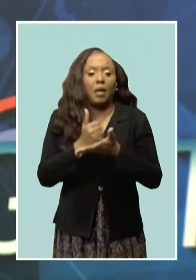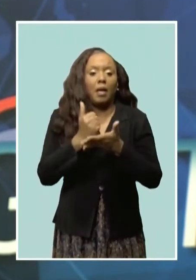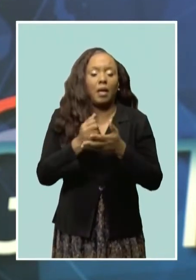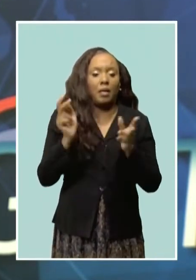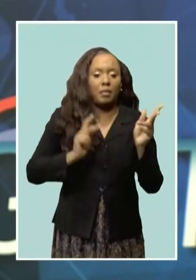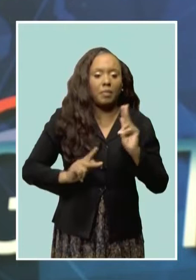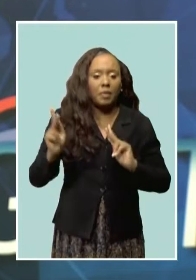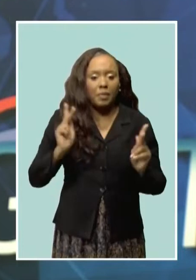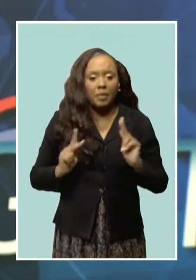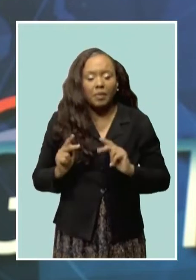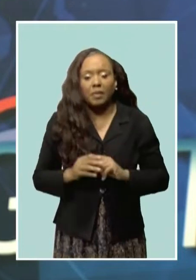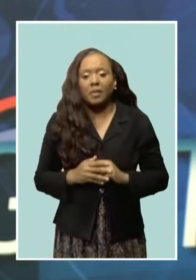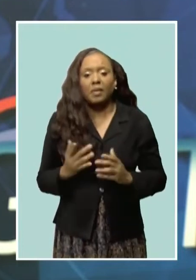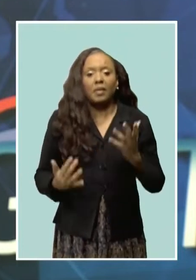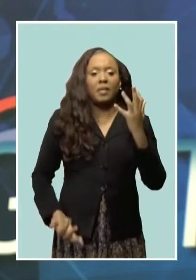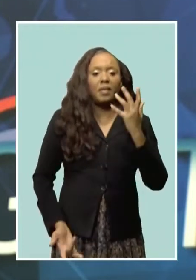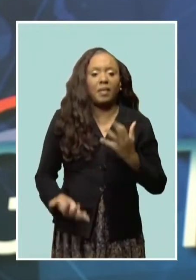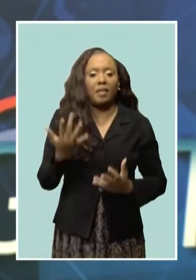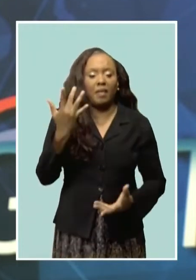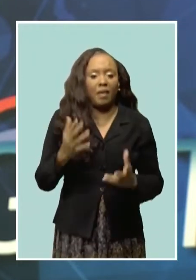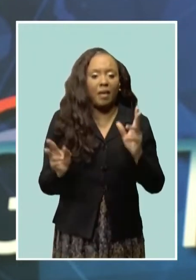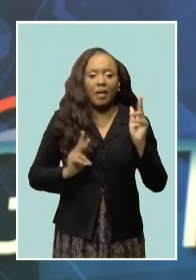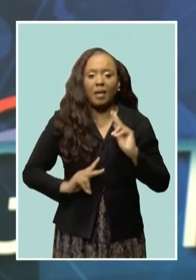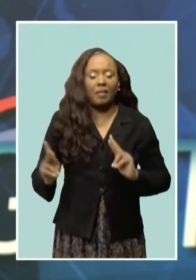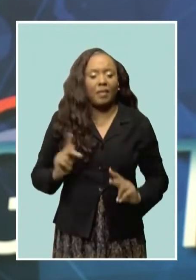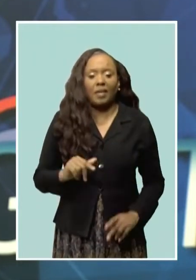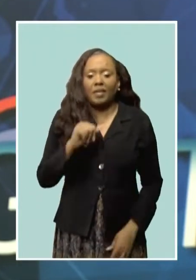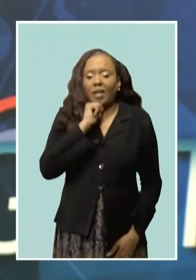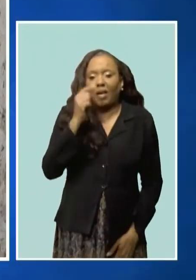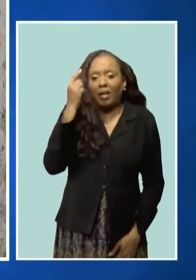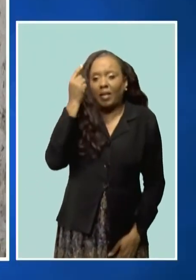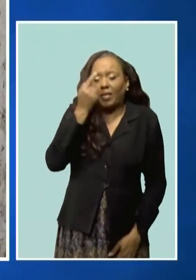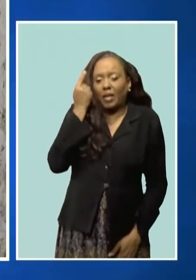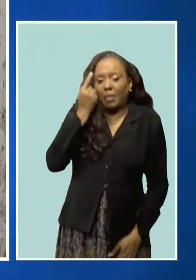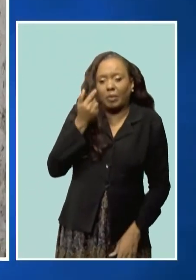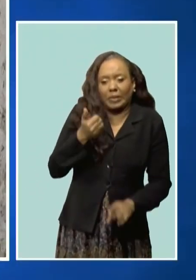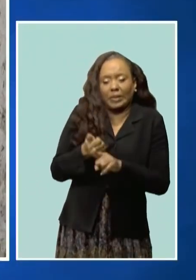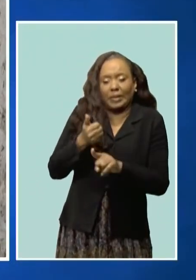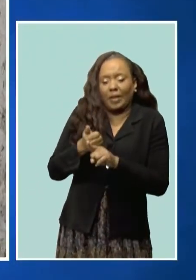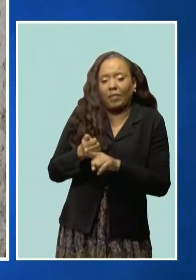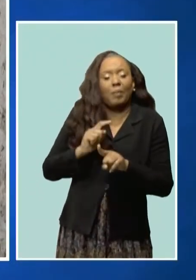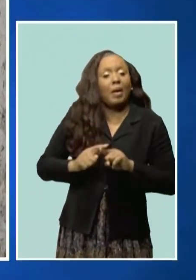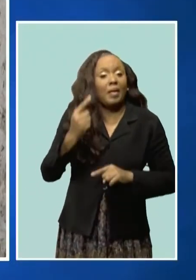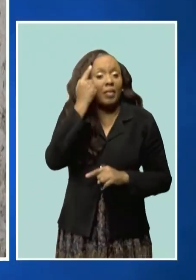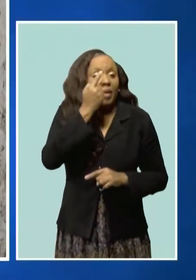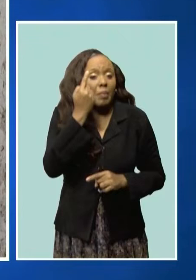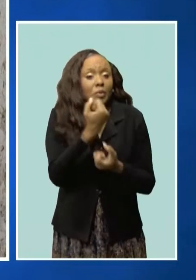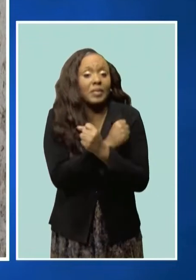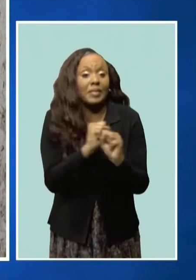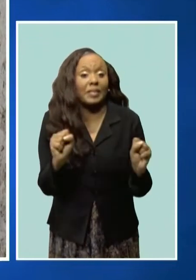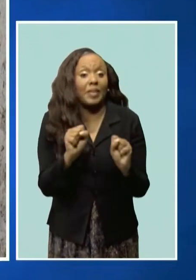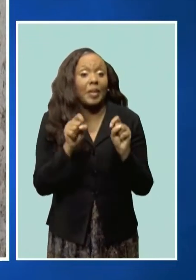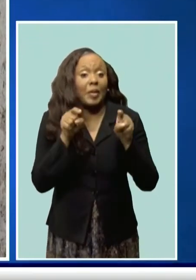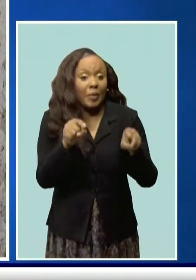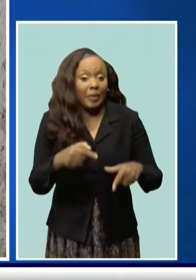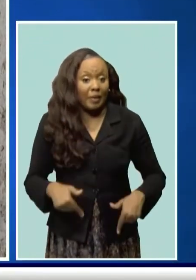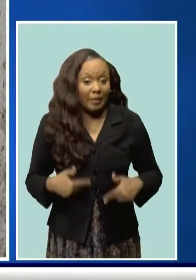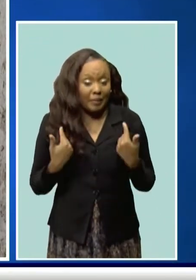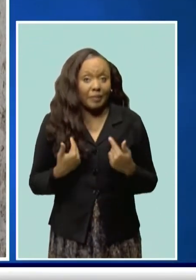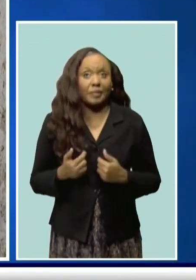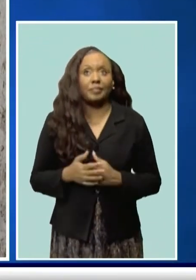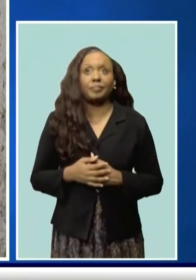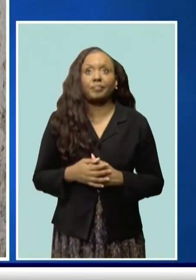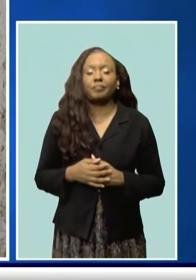without considering their own well-being. When we think of our heroes, well,